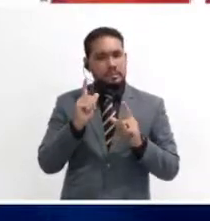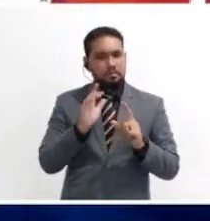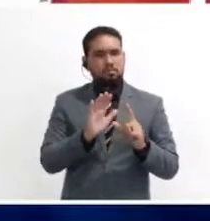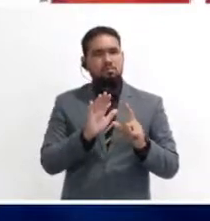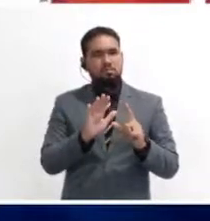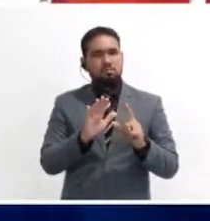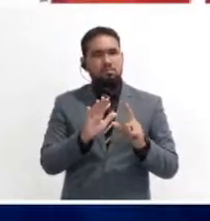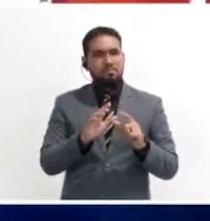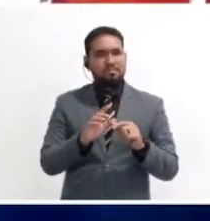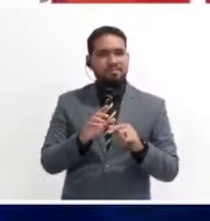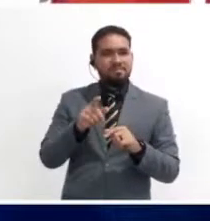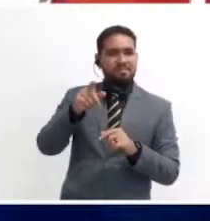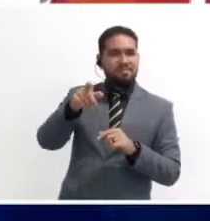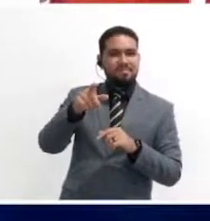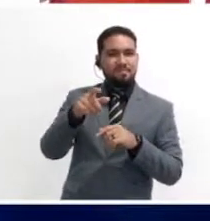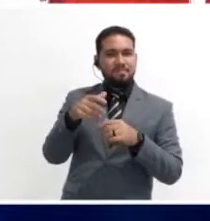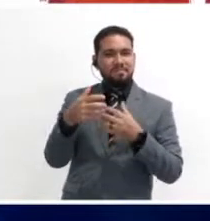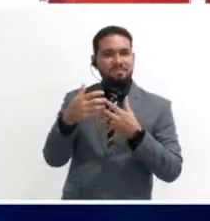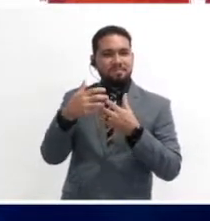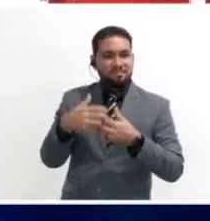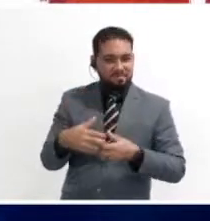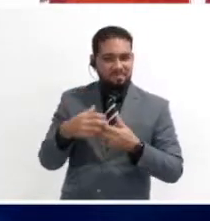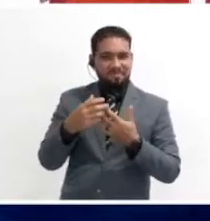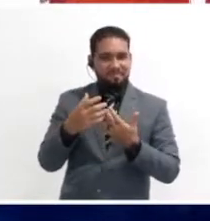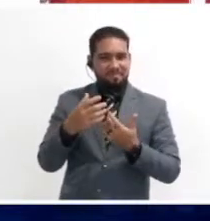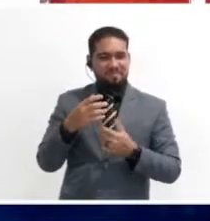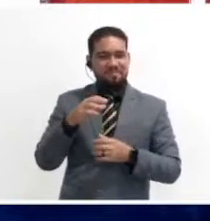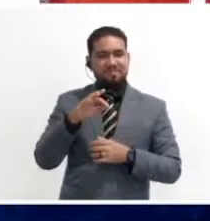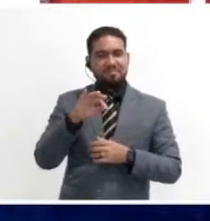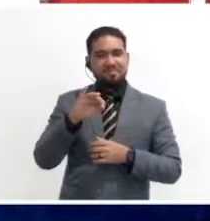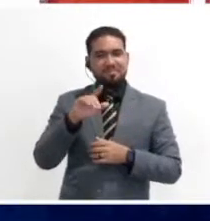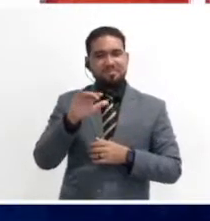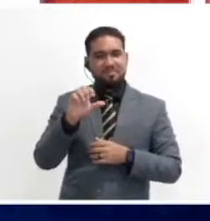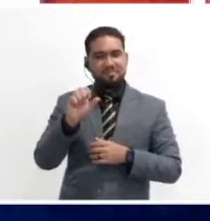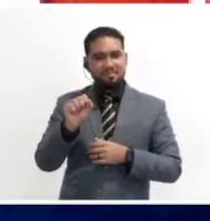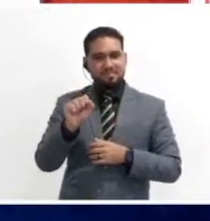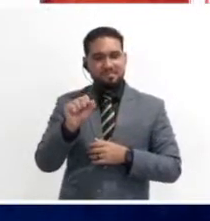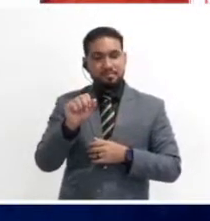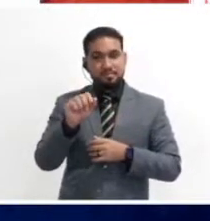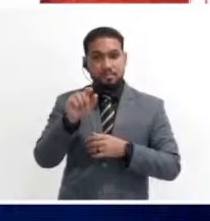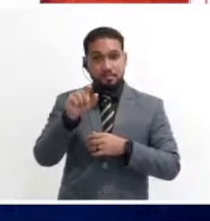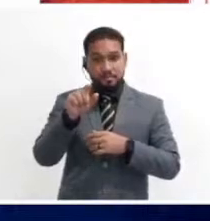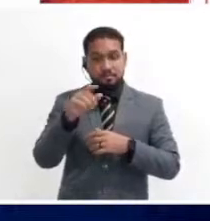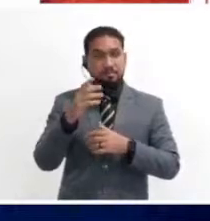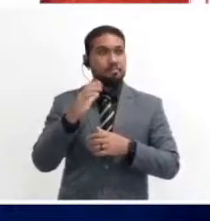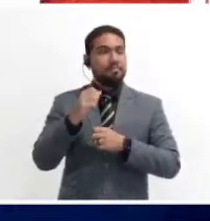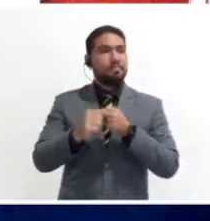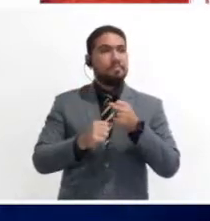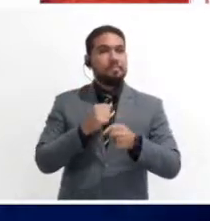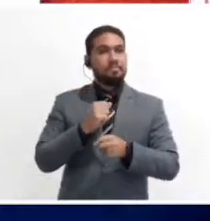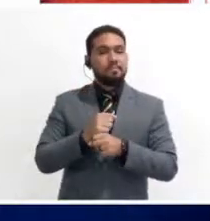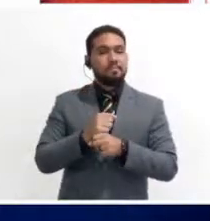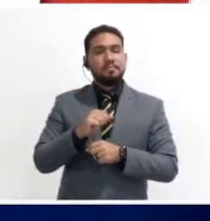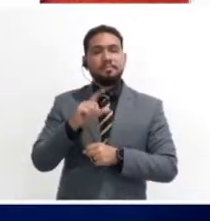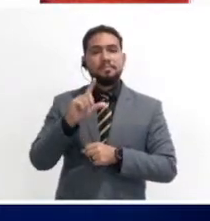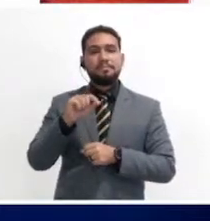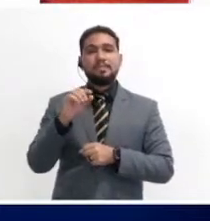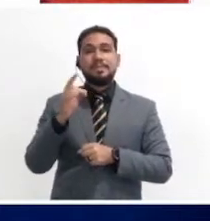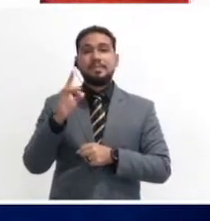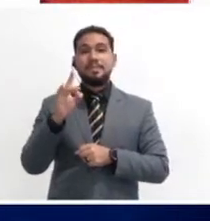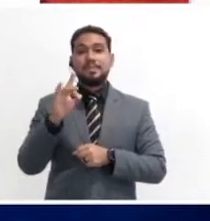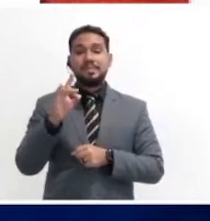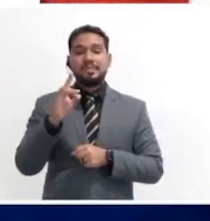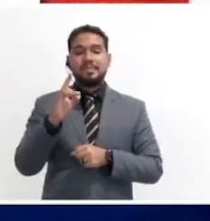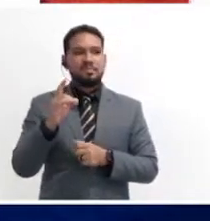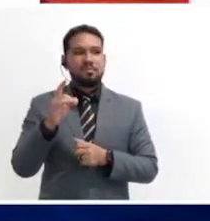these packages. They shipped 30 billion of these in 2018. I mean, it's just an astounding number. When I